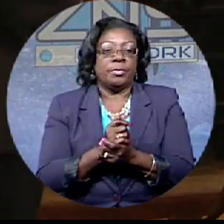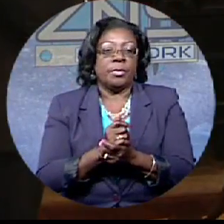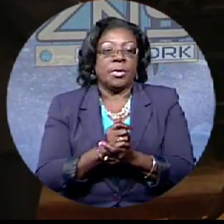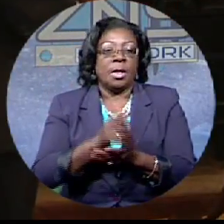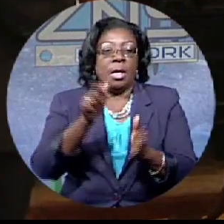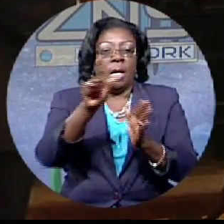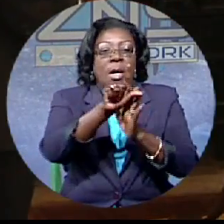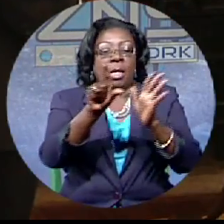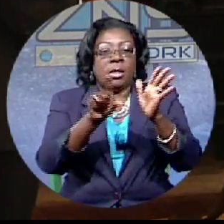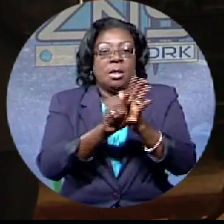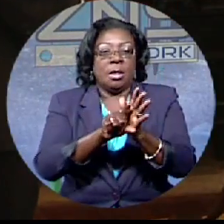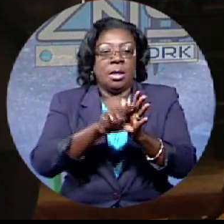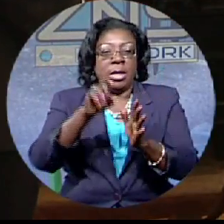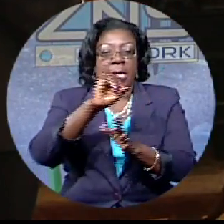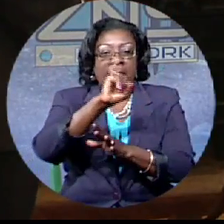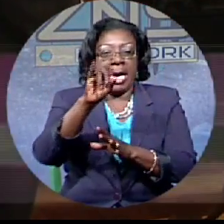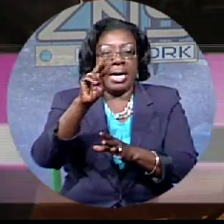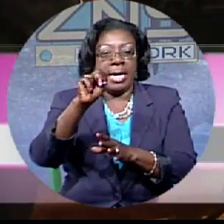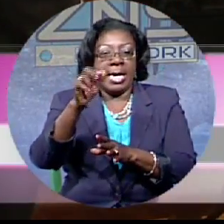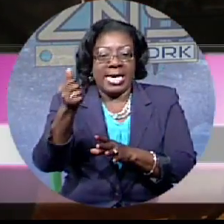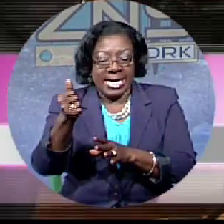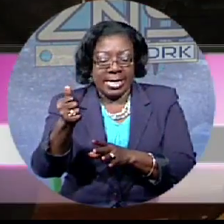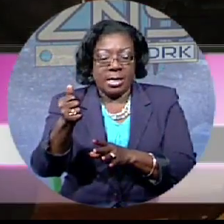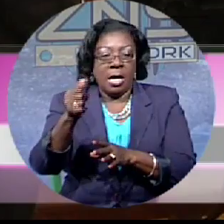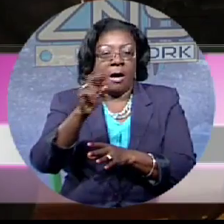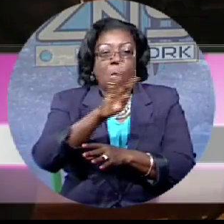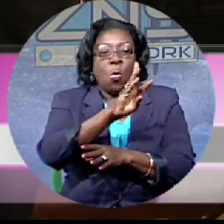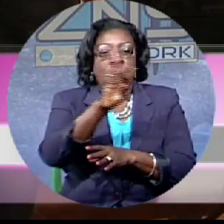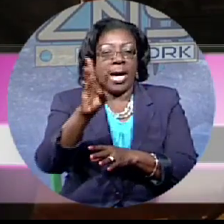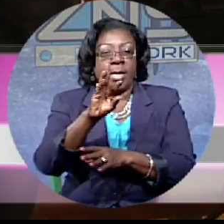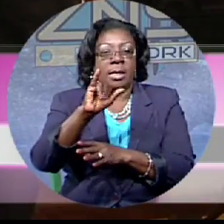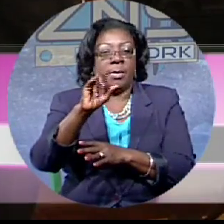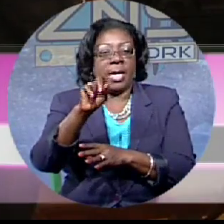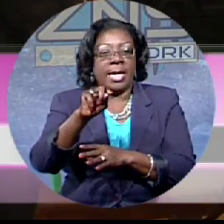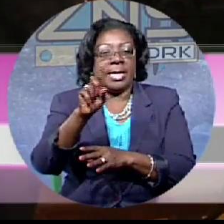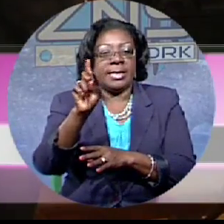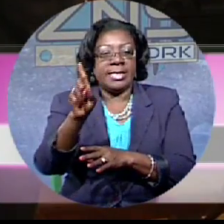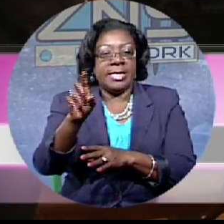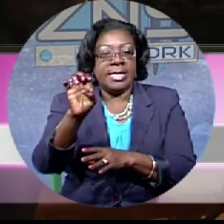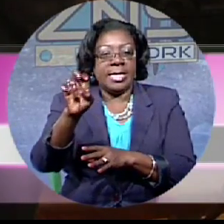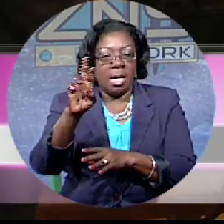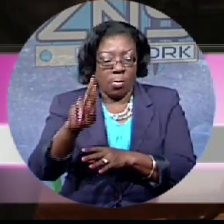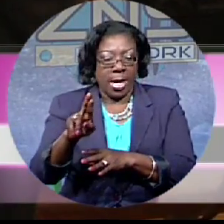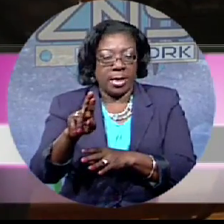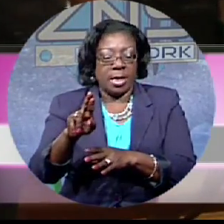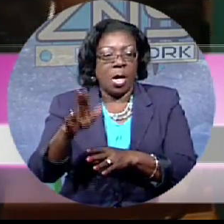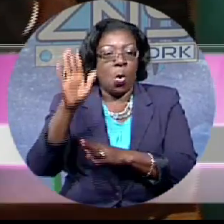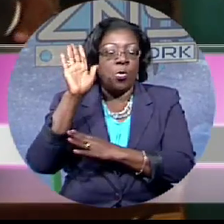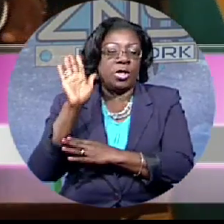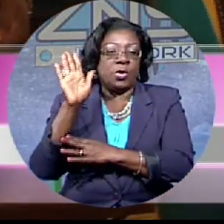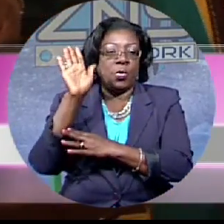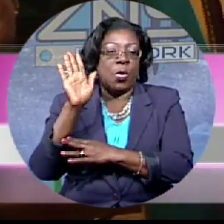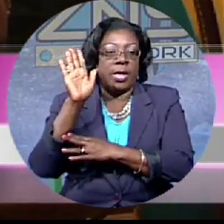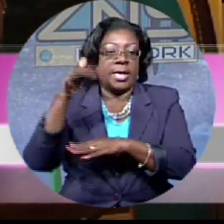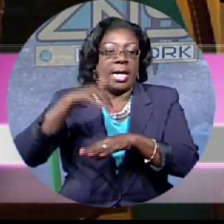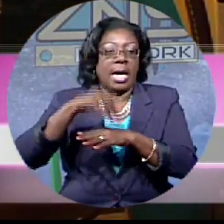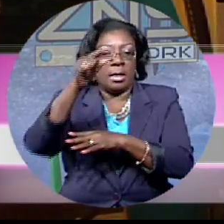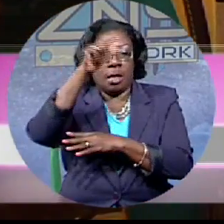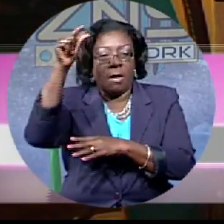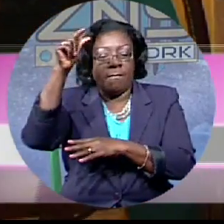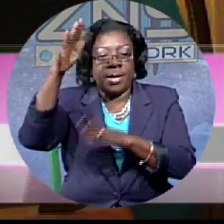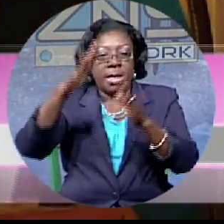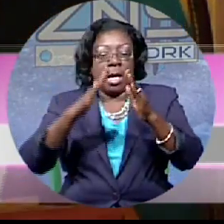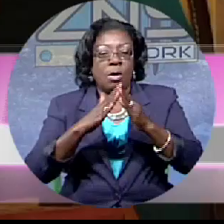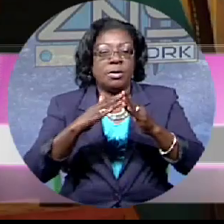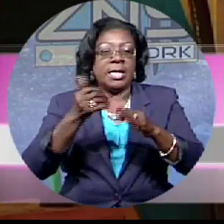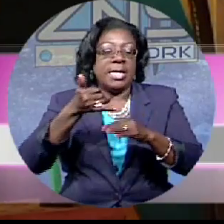Attorney Ian Winder was sworn in as acting Supreme Court Justice at Government House yesterday. Governor General Sir Arthur Foulkes was on hand to